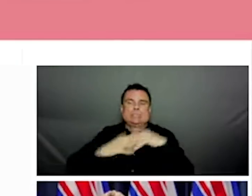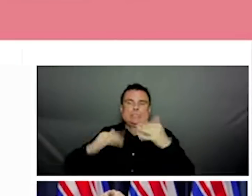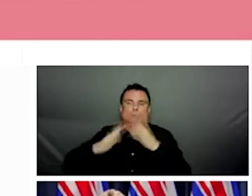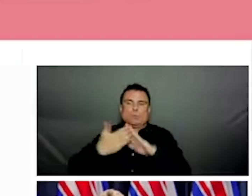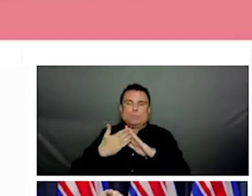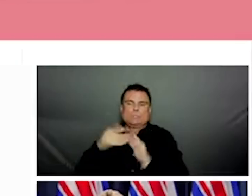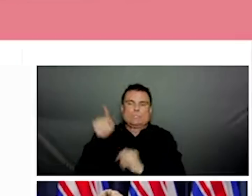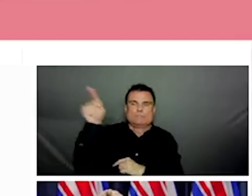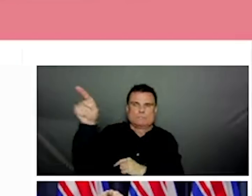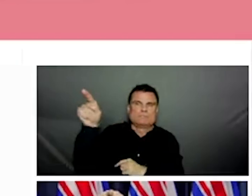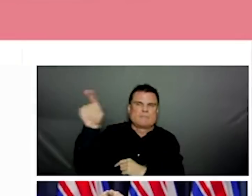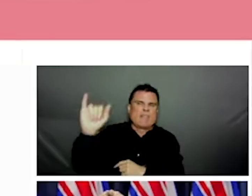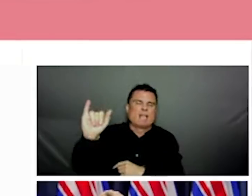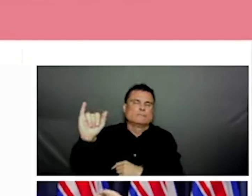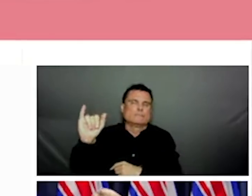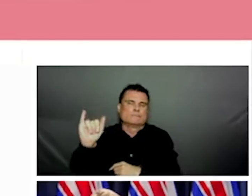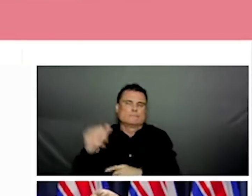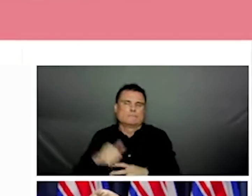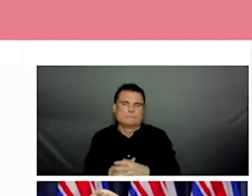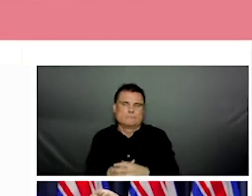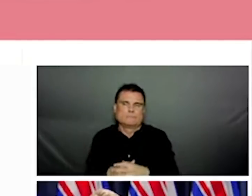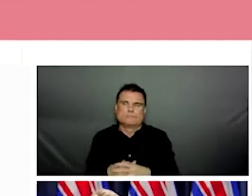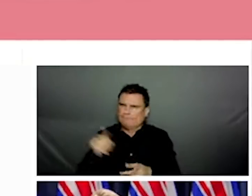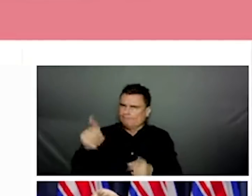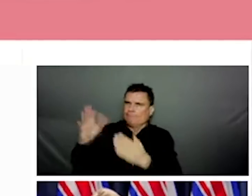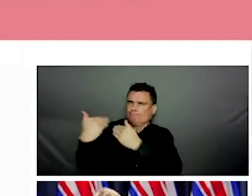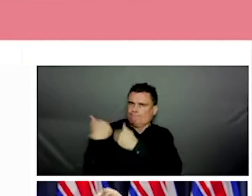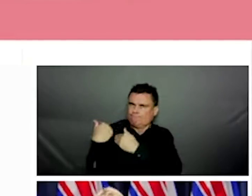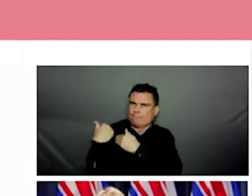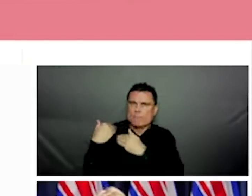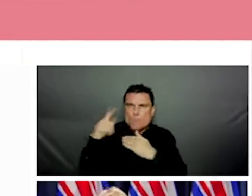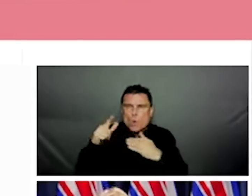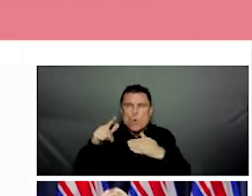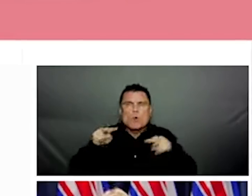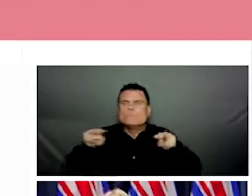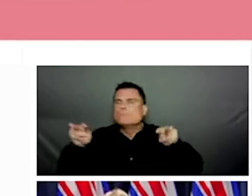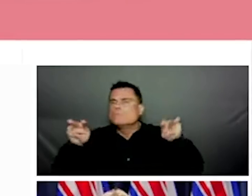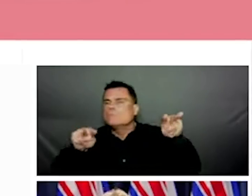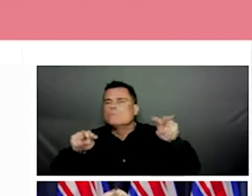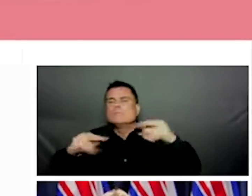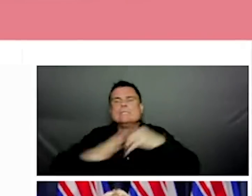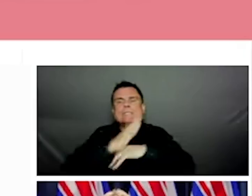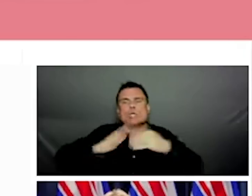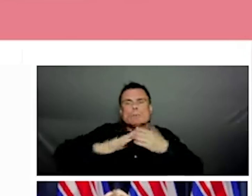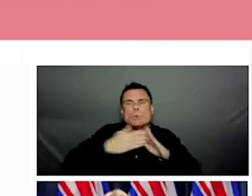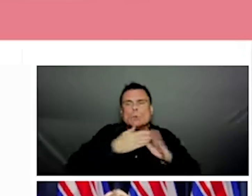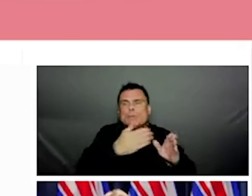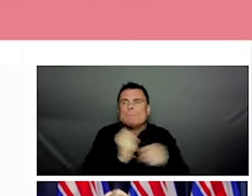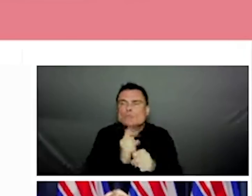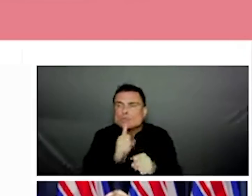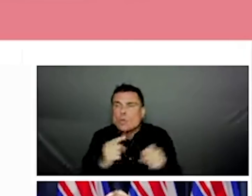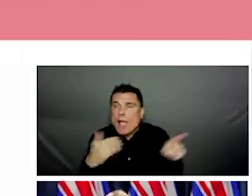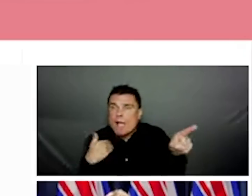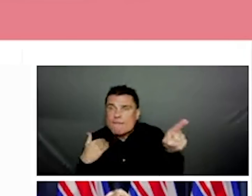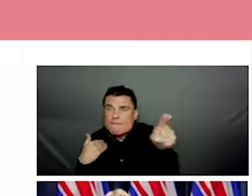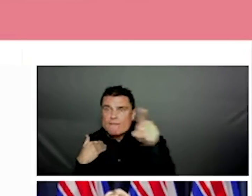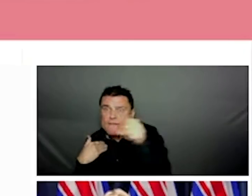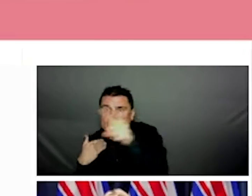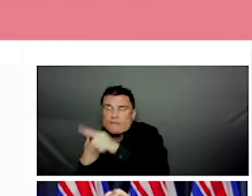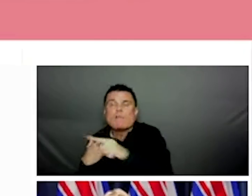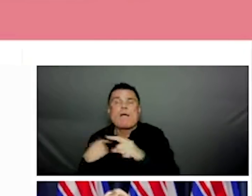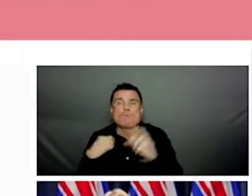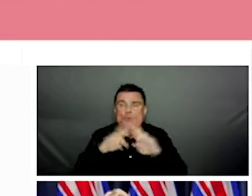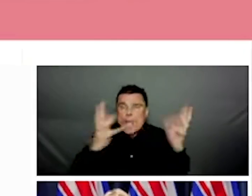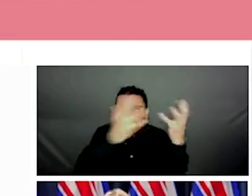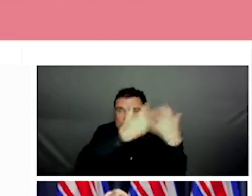week. So that is very exciting news. We saw some wonderful pictures of elders